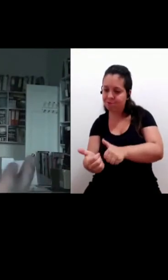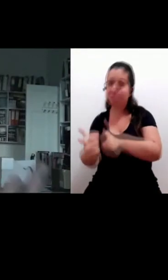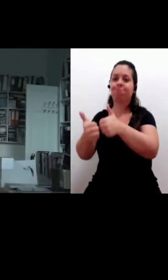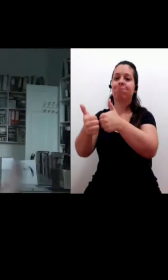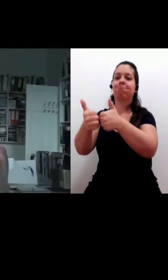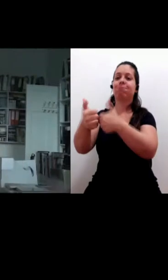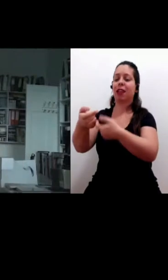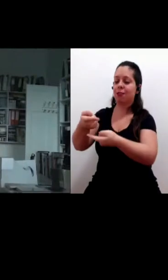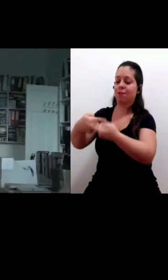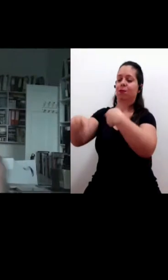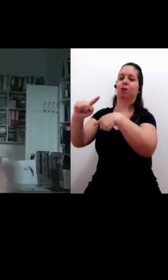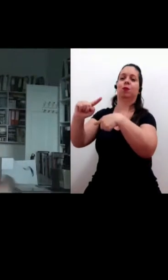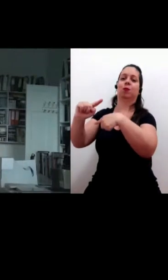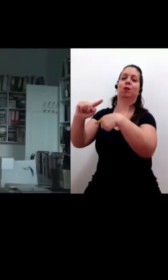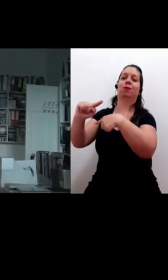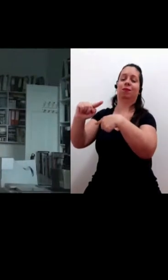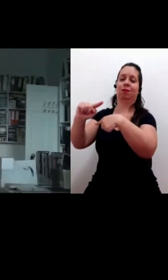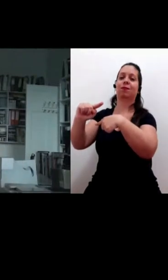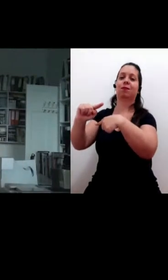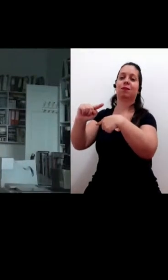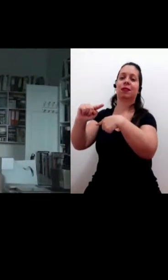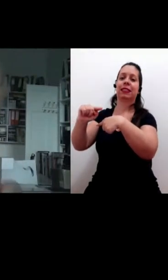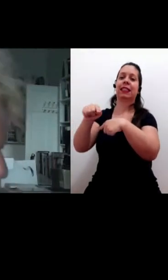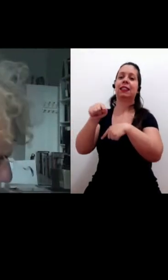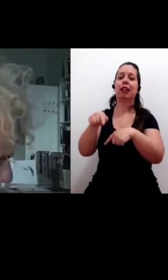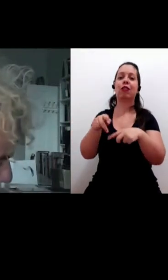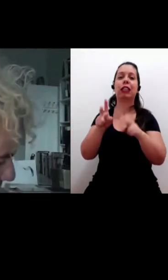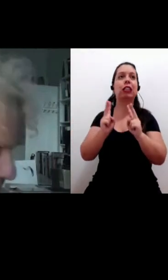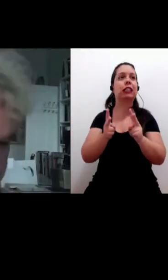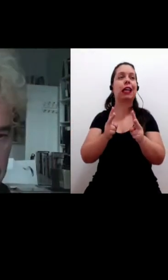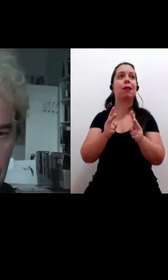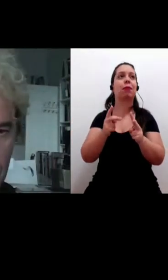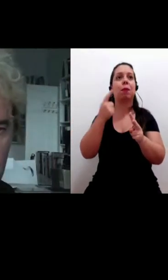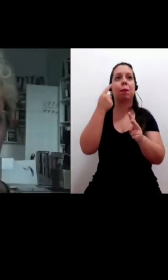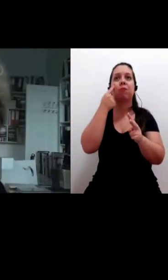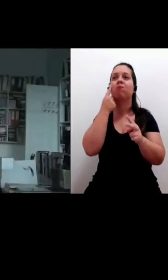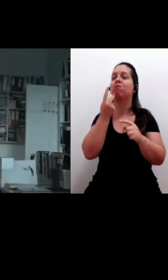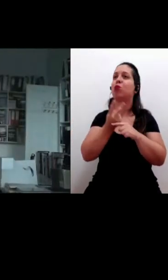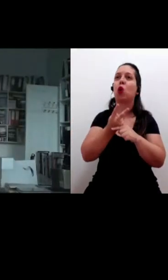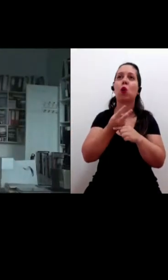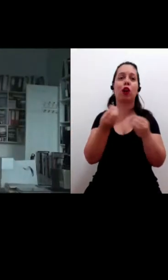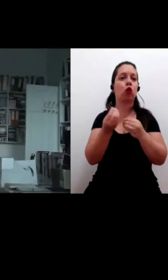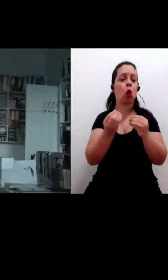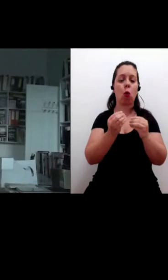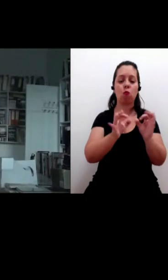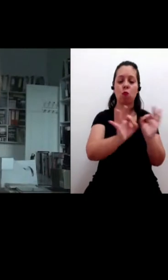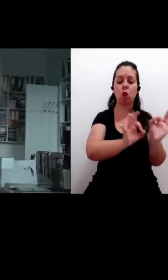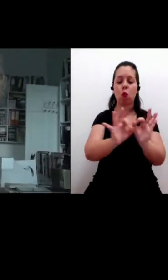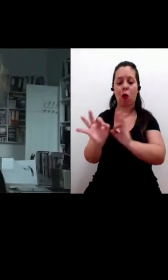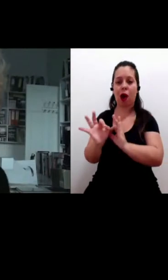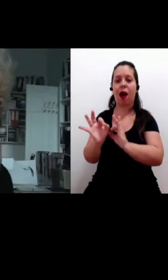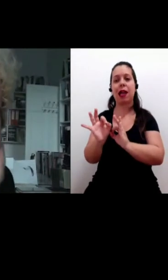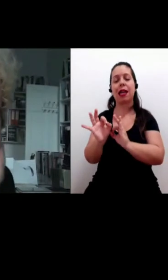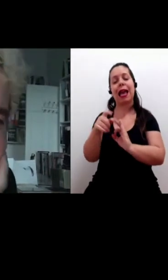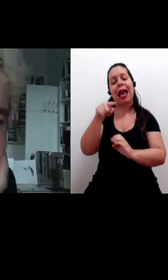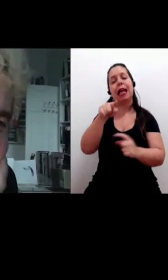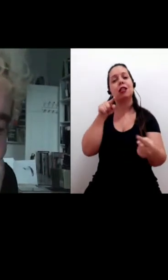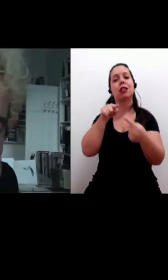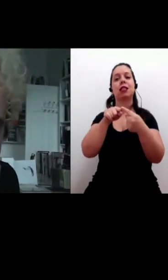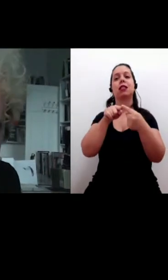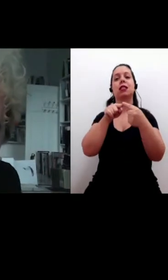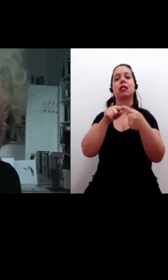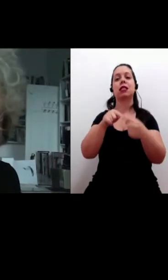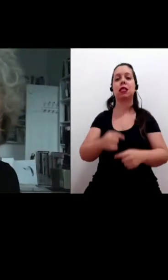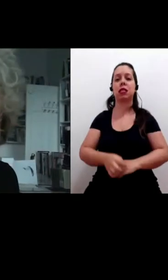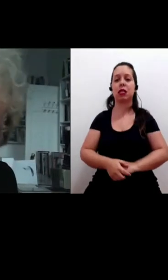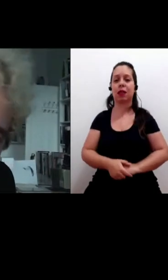we're always looking for structures, and that was the structure in this case. I